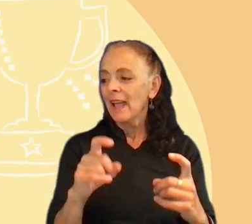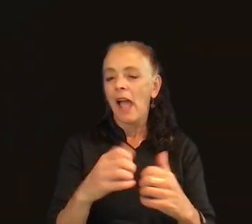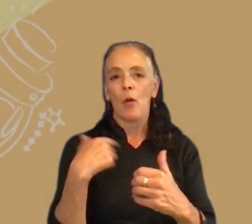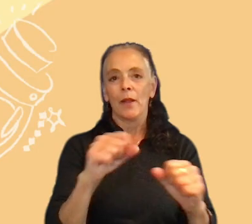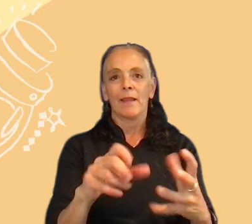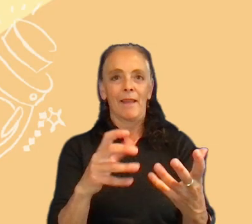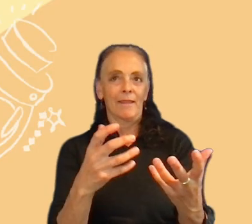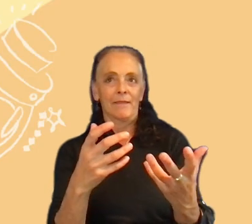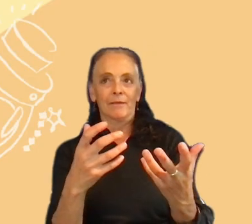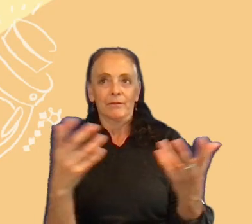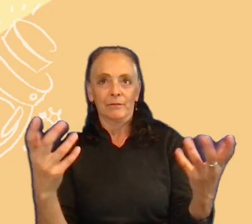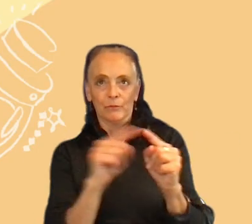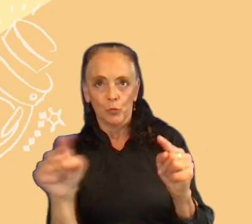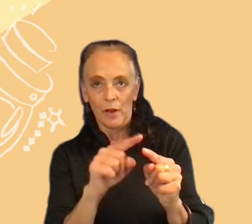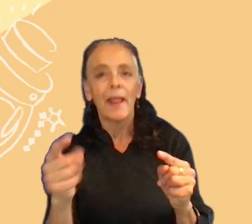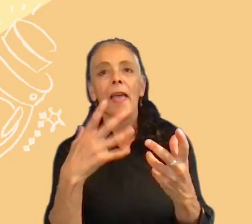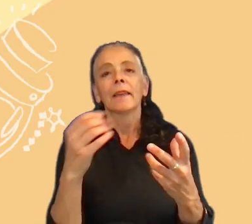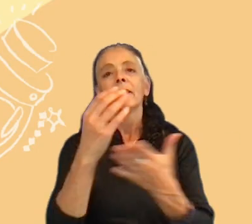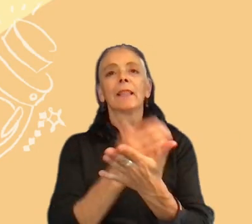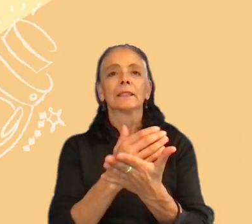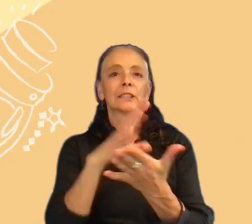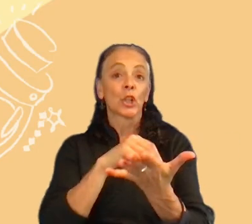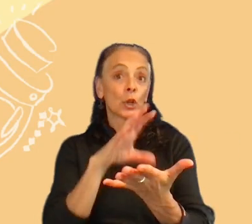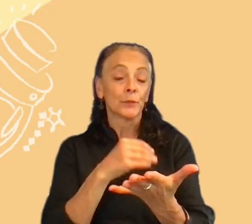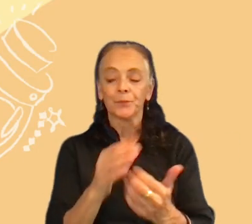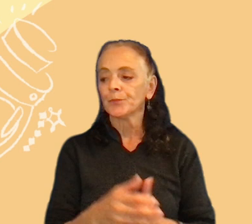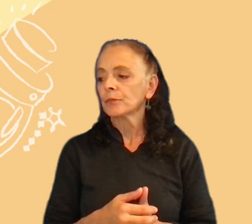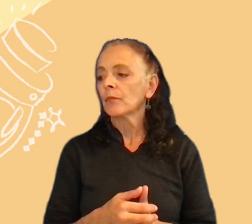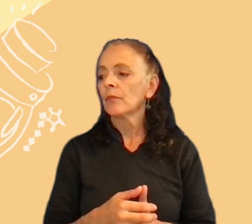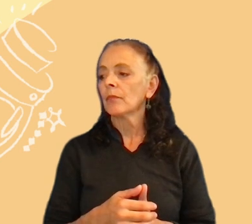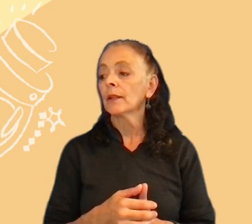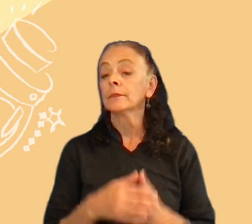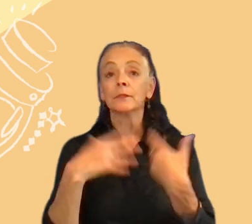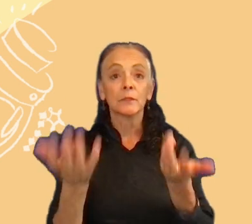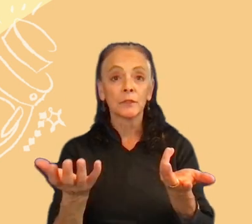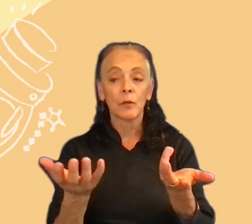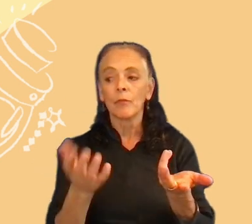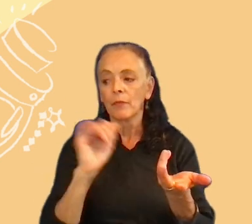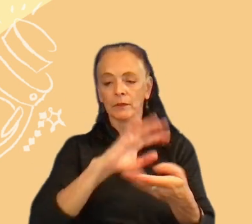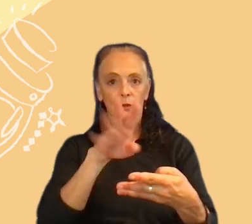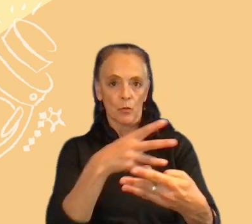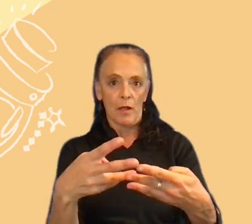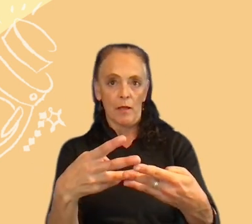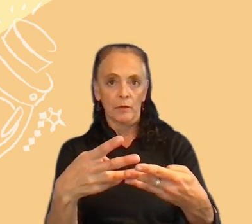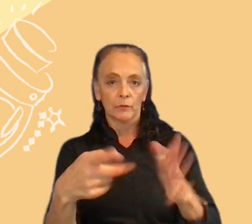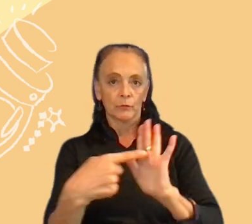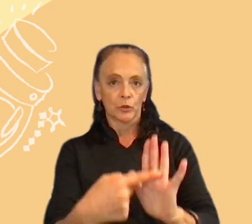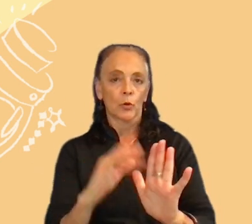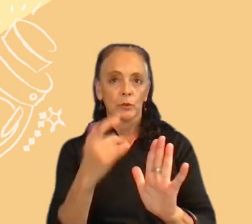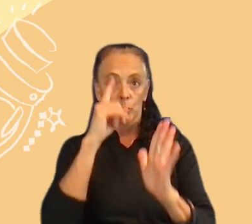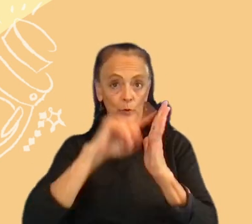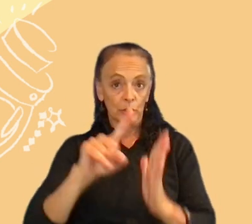learned so this is the the the graph that explains our research